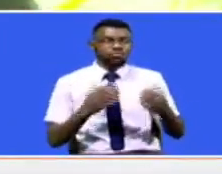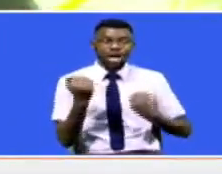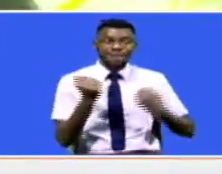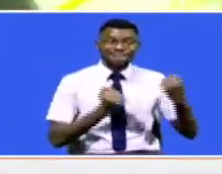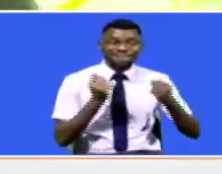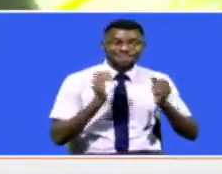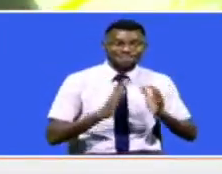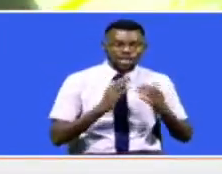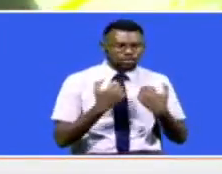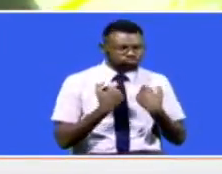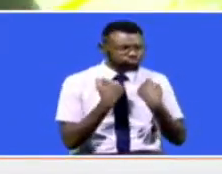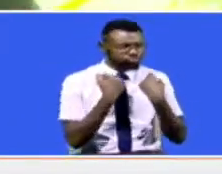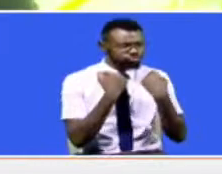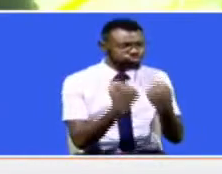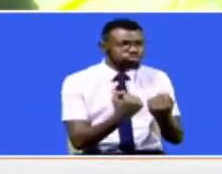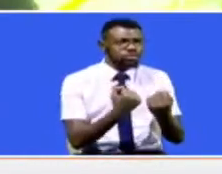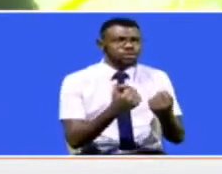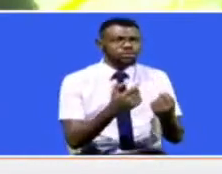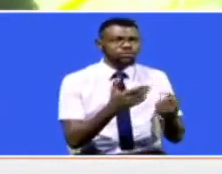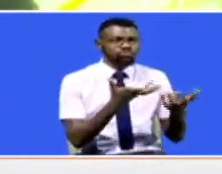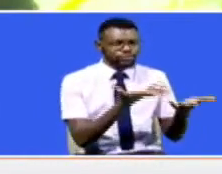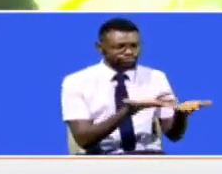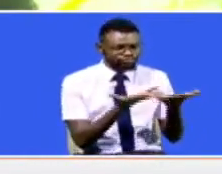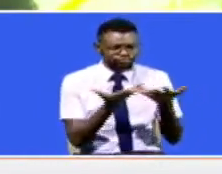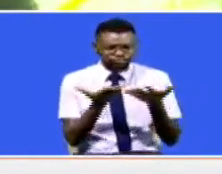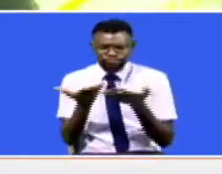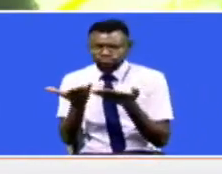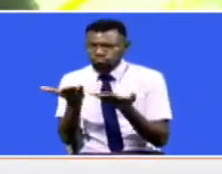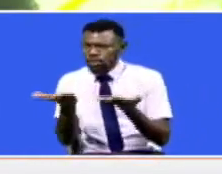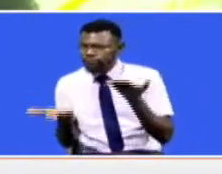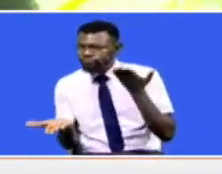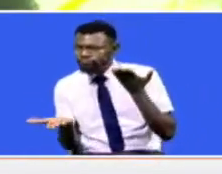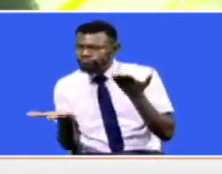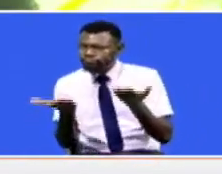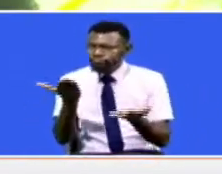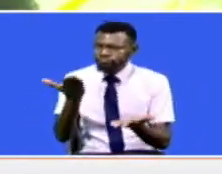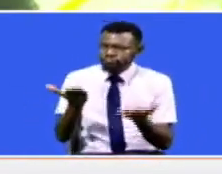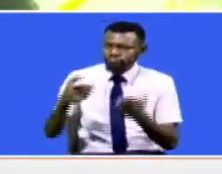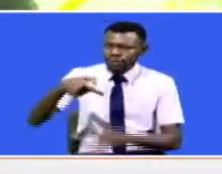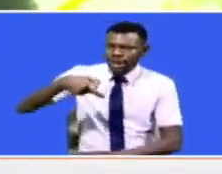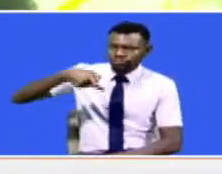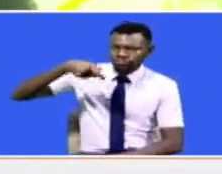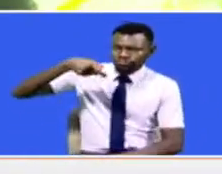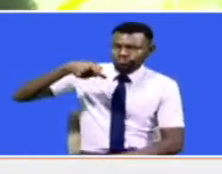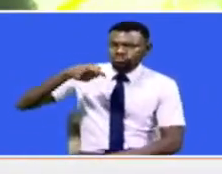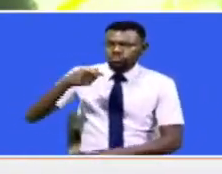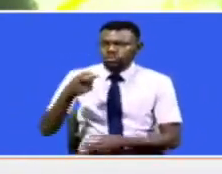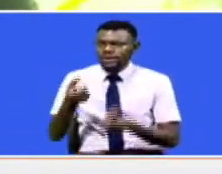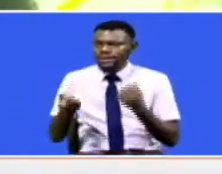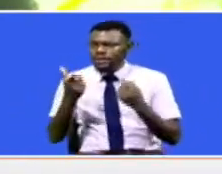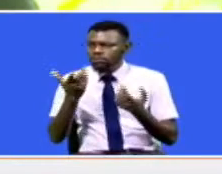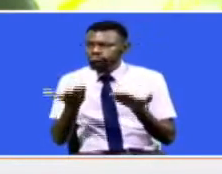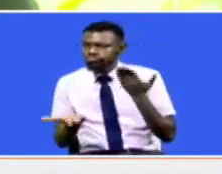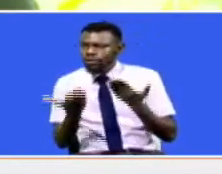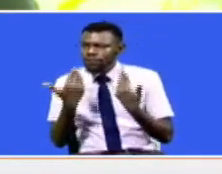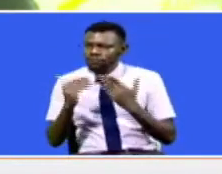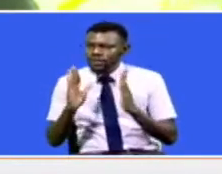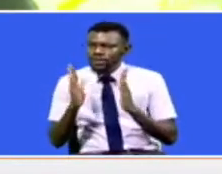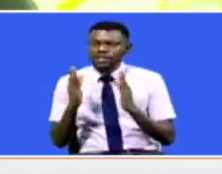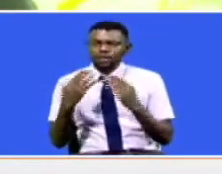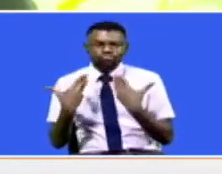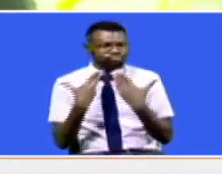there, anatoa hiyo kilo, anapimia mukulima. Mukulima unajua akisha pima chai yake, anaenda kutengenezea watoto